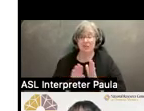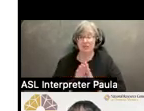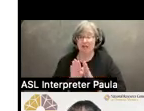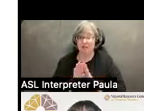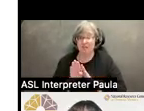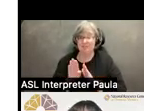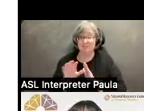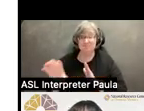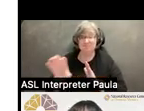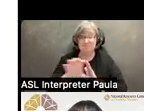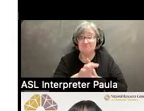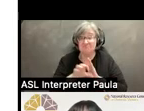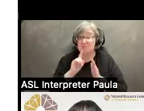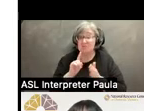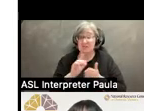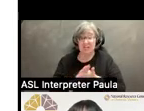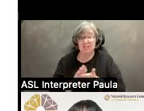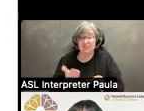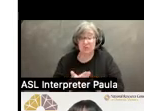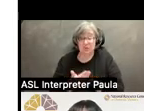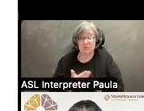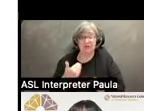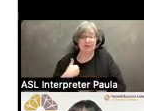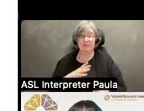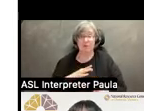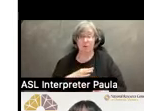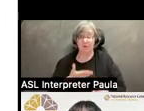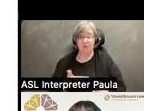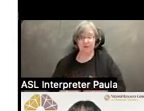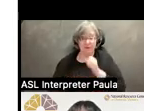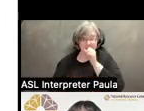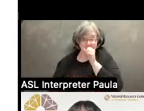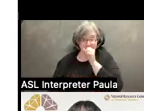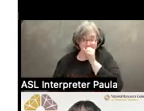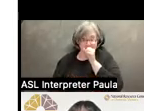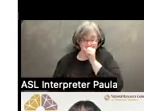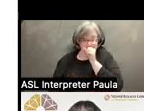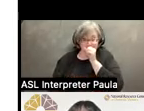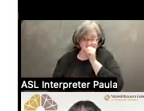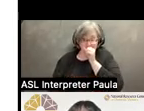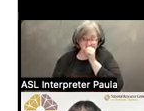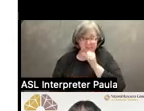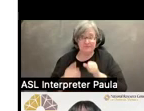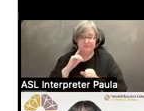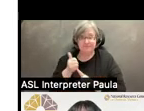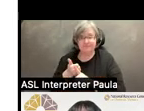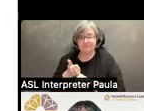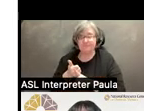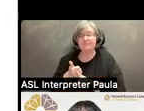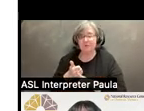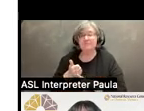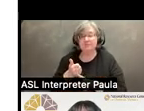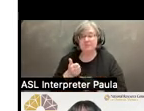Then they're new and they have all these cool things. But yeah, it's the tenant's choice where they use that voucher. It is a